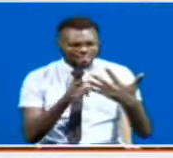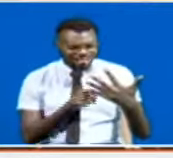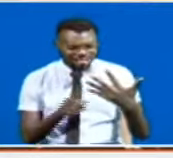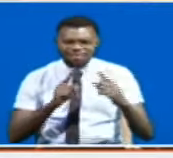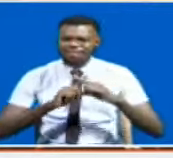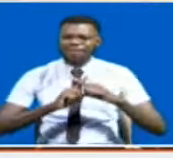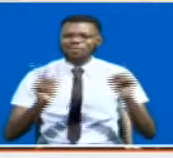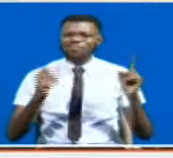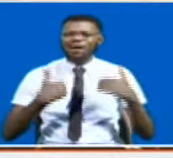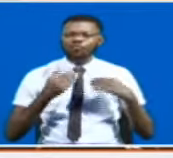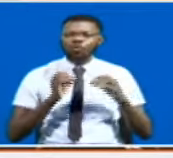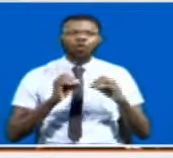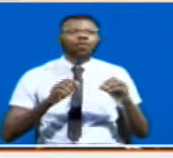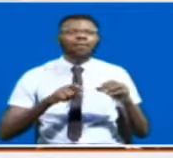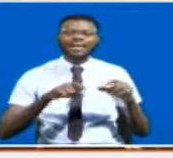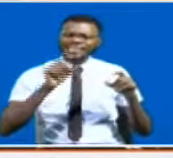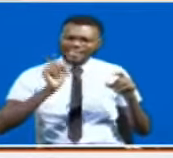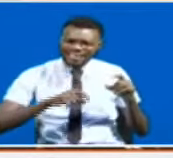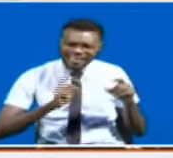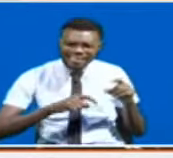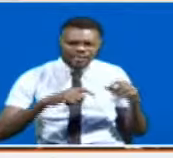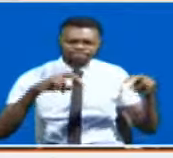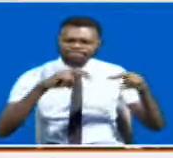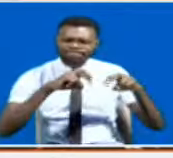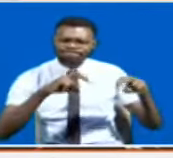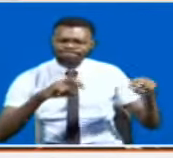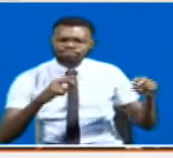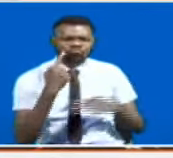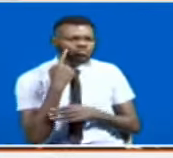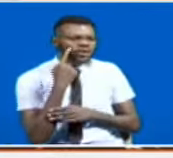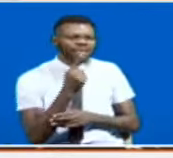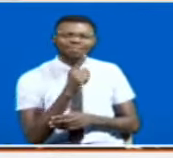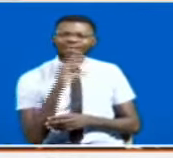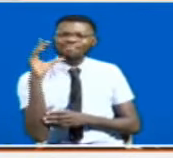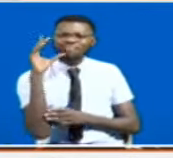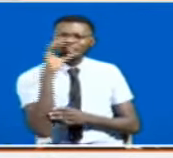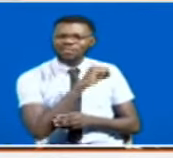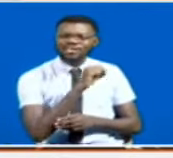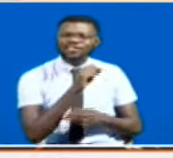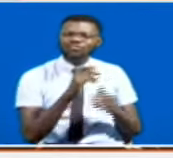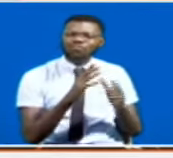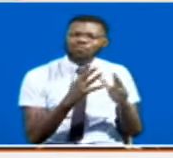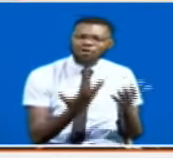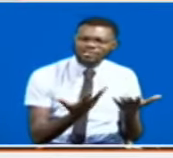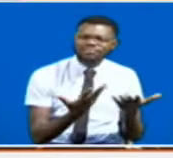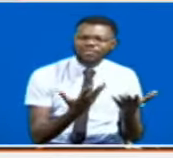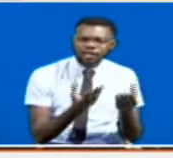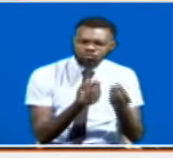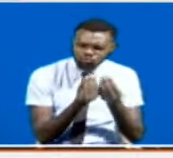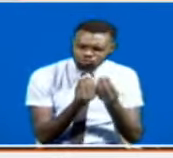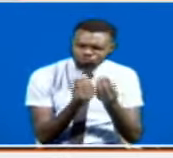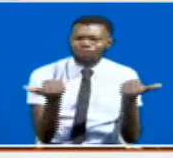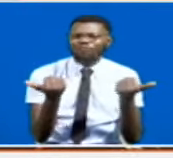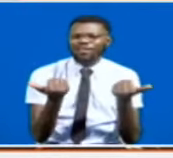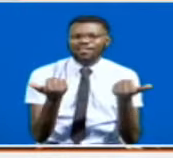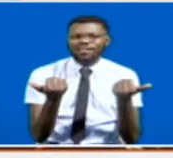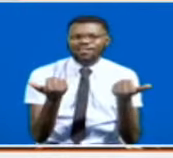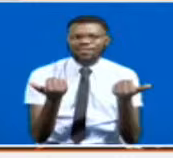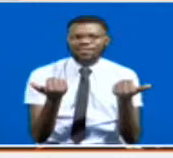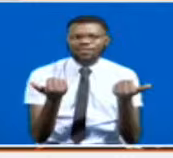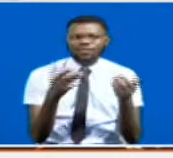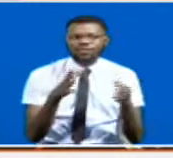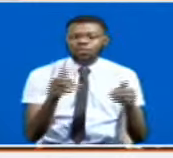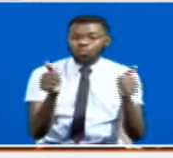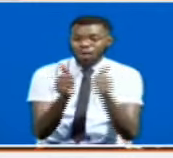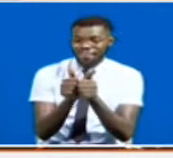do an analysis and see where there are gaps, so that we can be able to address these gaps comprehensively